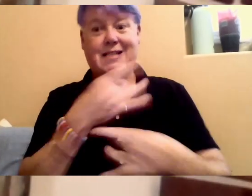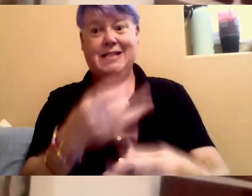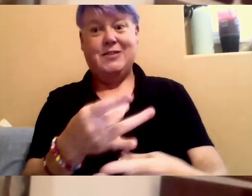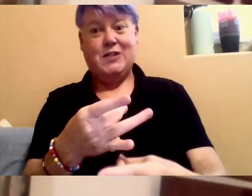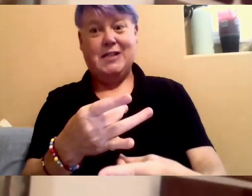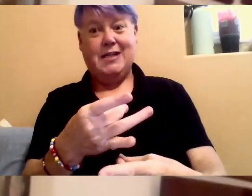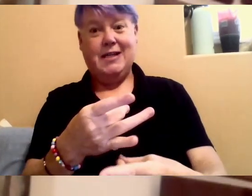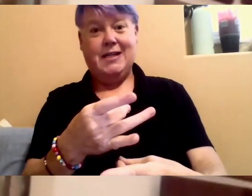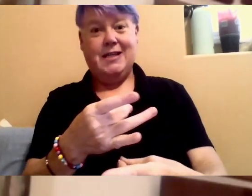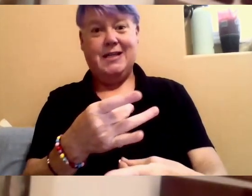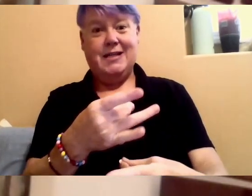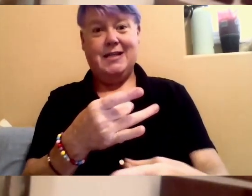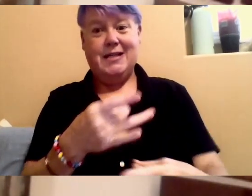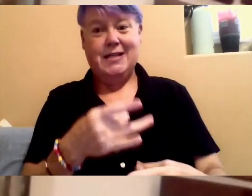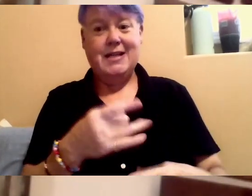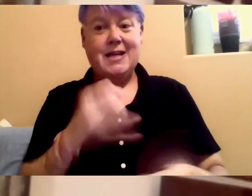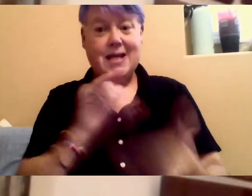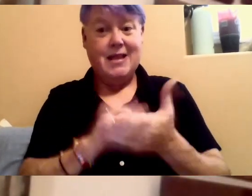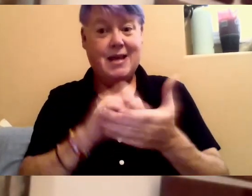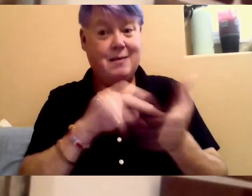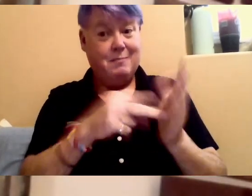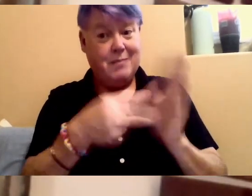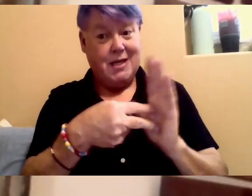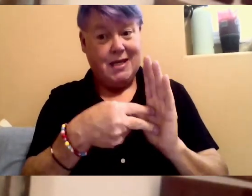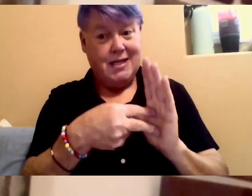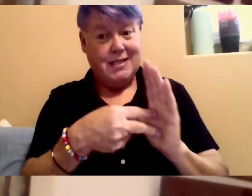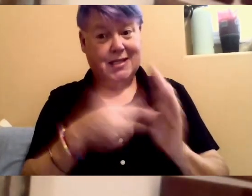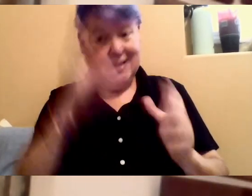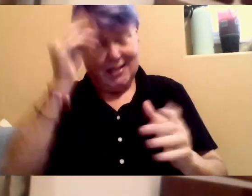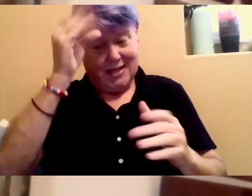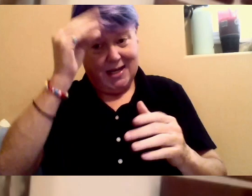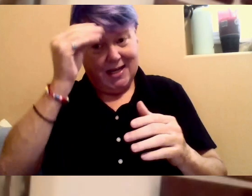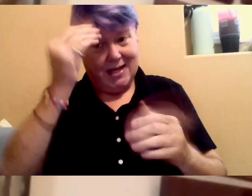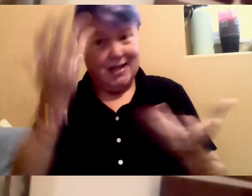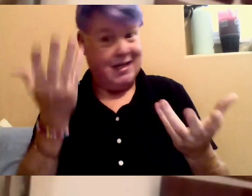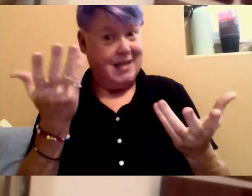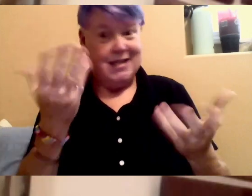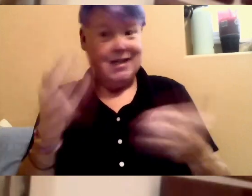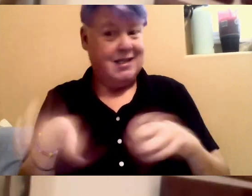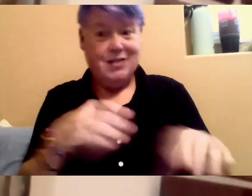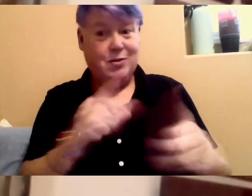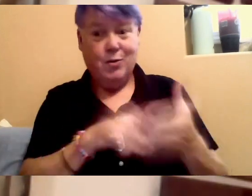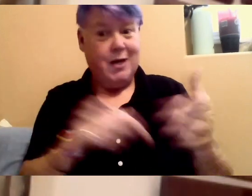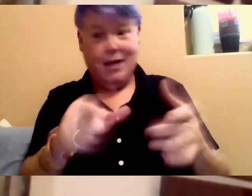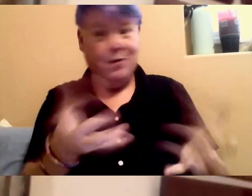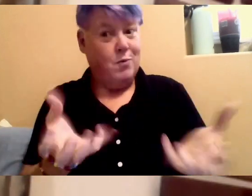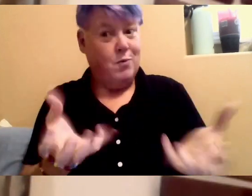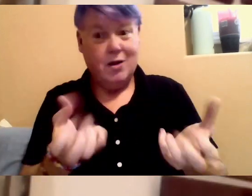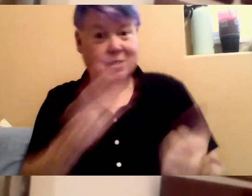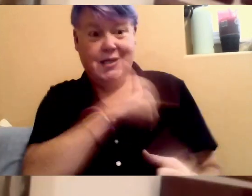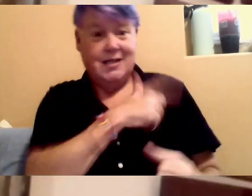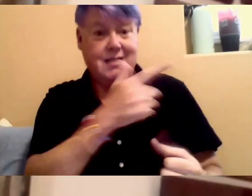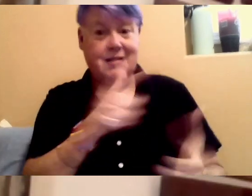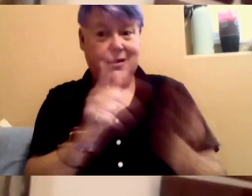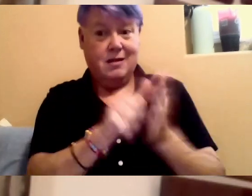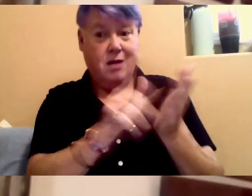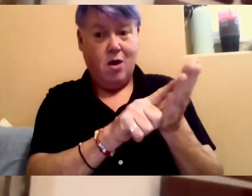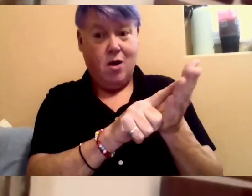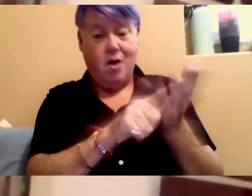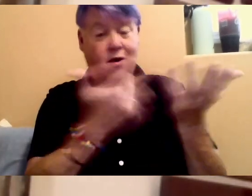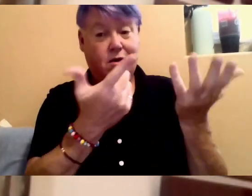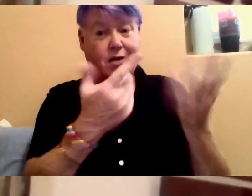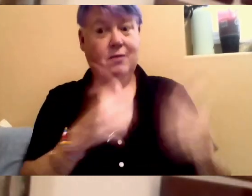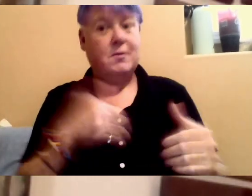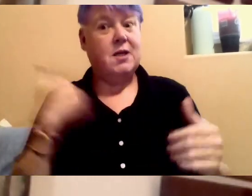That means that this guy pretty much has carte blanche up there. He is the law, and he would have been young